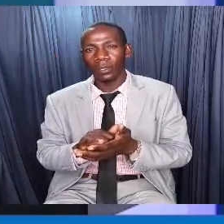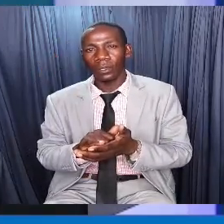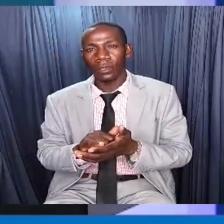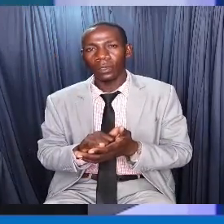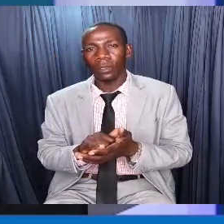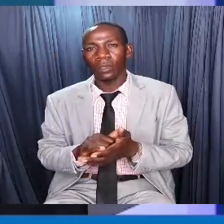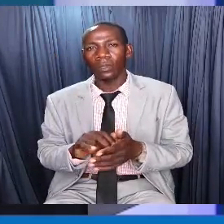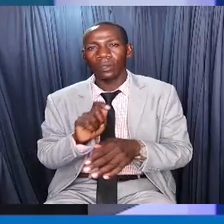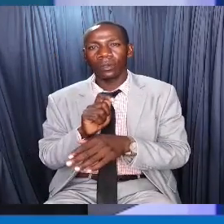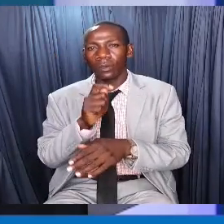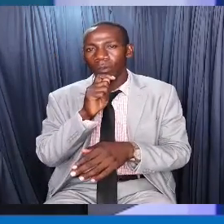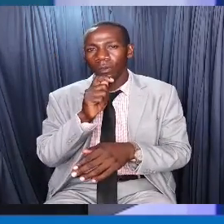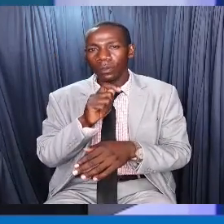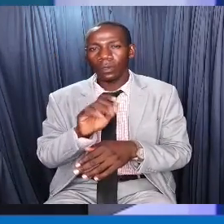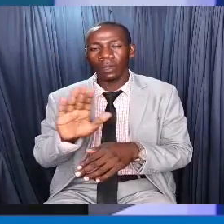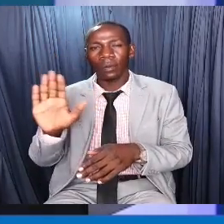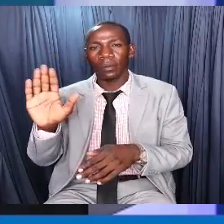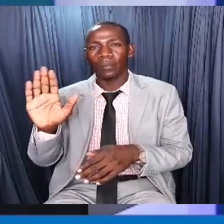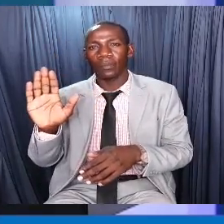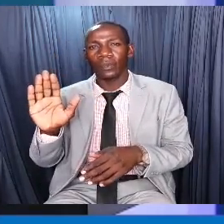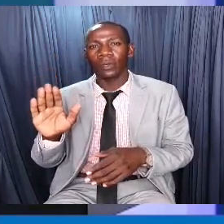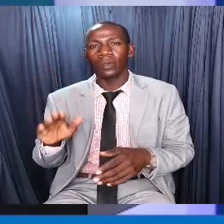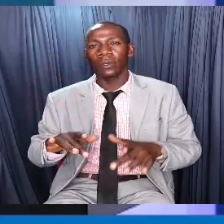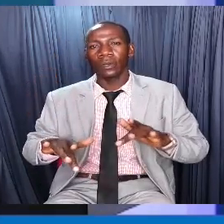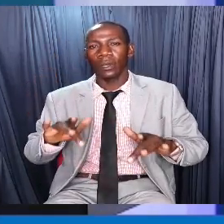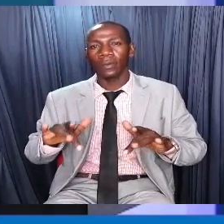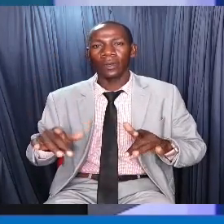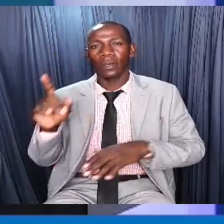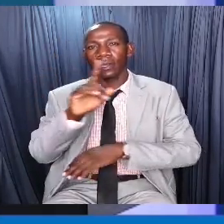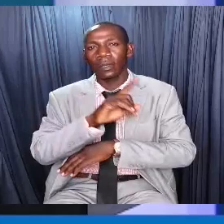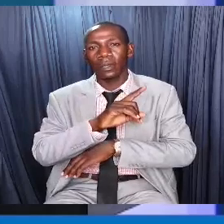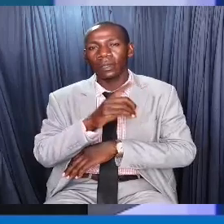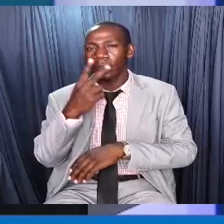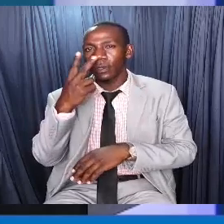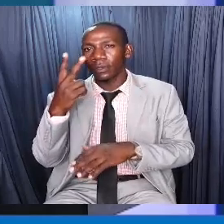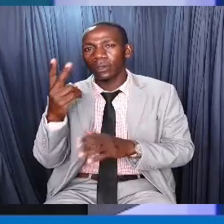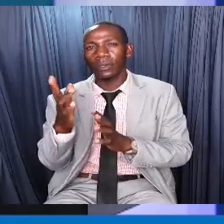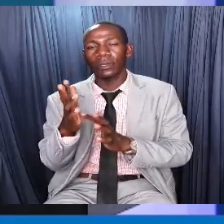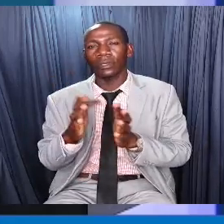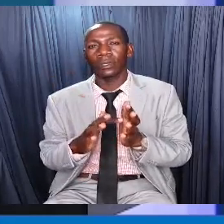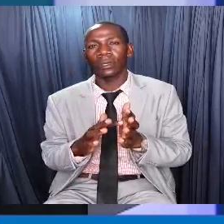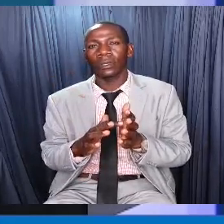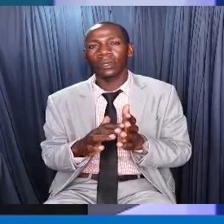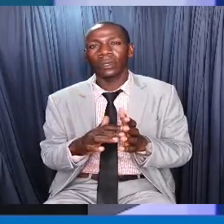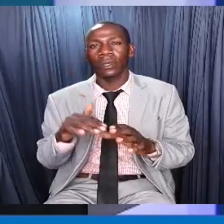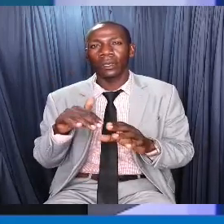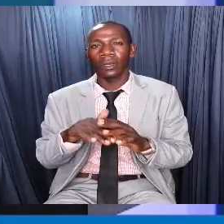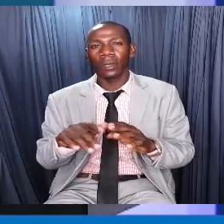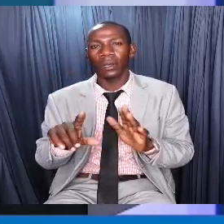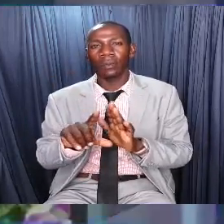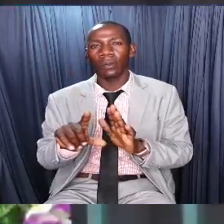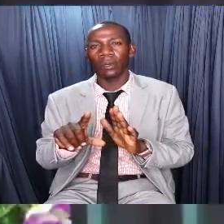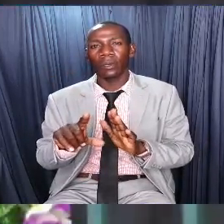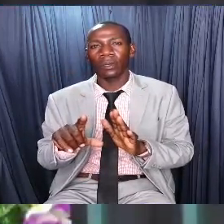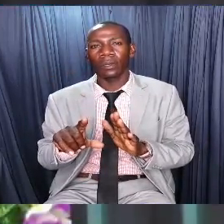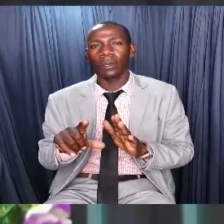sasa ndio ushahidi wao. Now that is their record. Wa siku ya hukumu. In the days of judgment. Yesu, they saw Jesus katika ukoma wao, in the